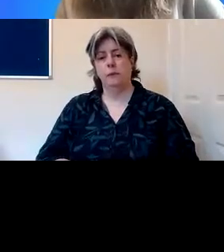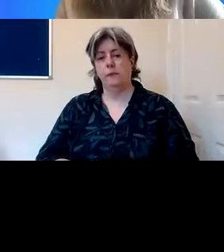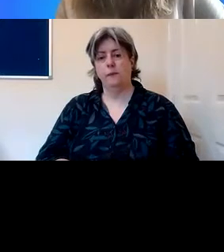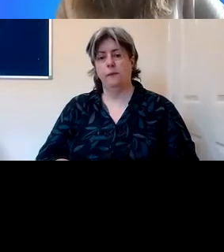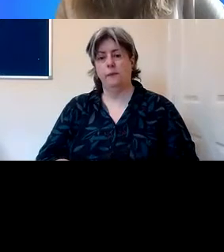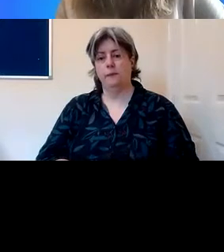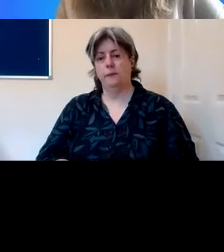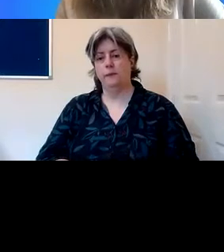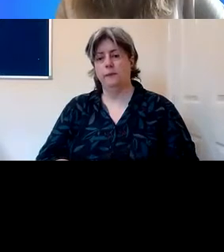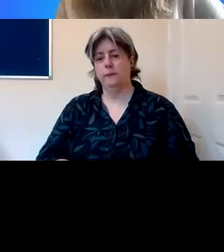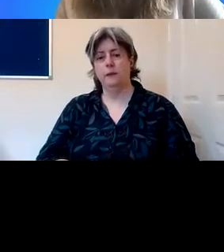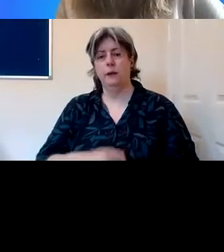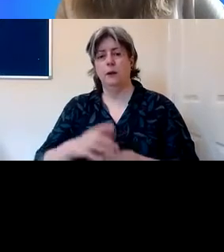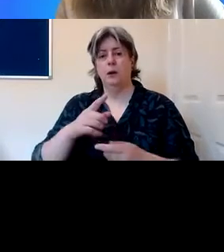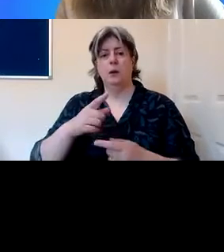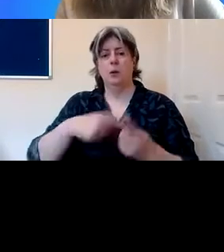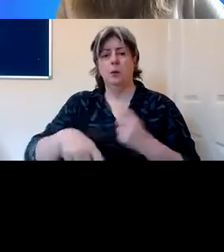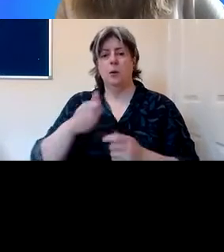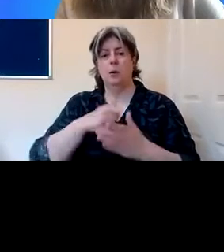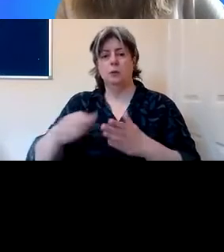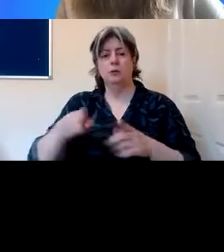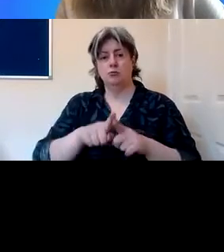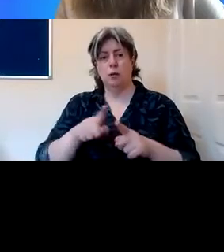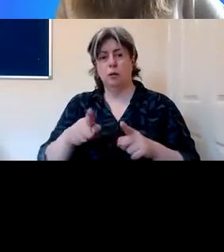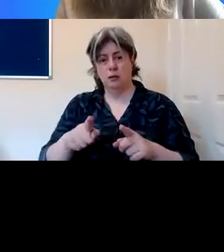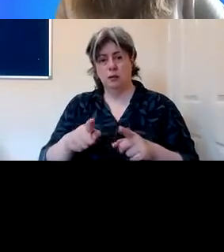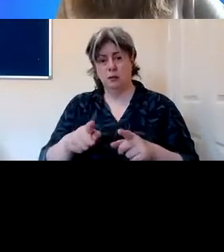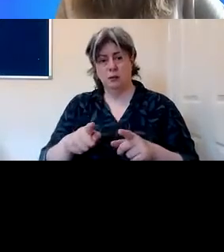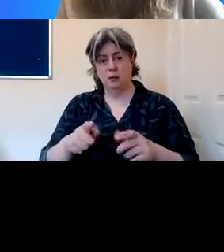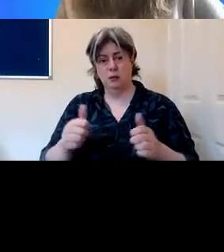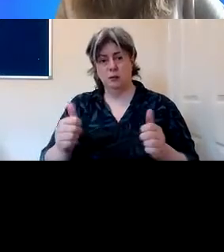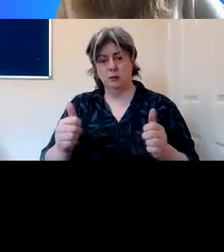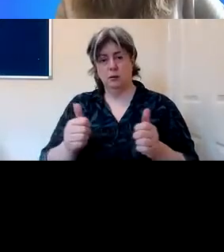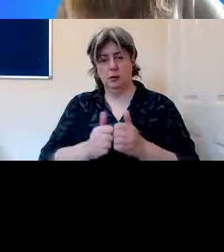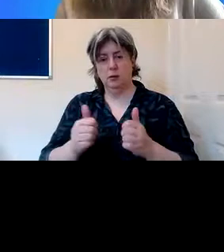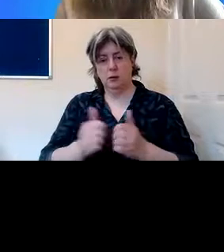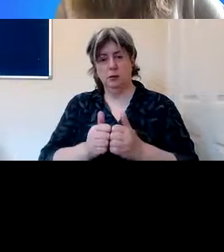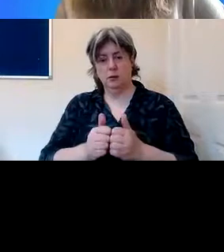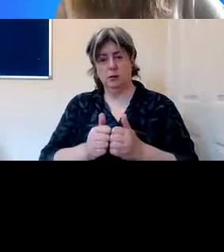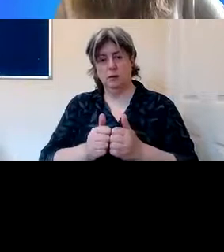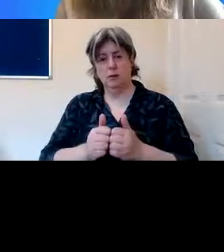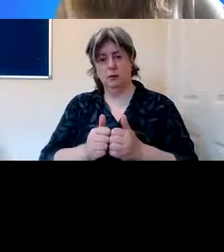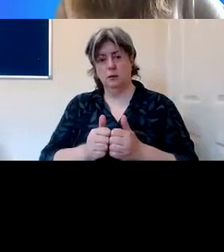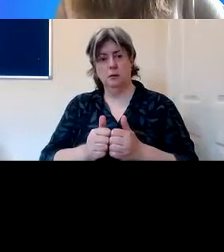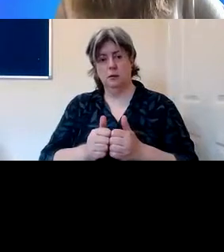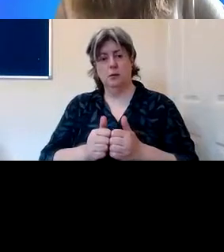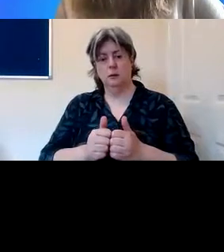we always try to be consensual. The whole point of the hustings is to look at the differences between the parties. So let me be partisan here for a